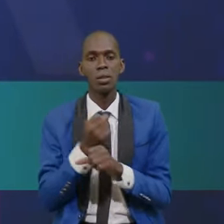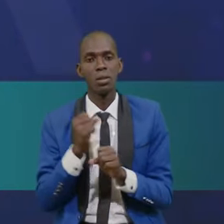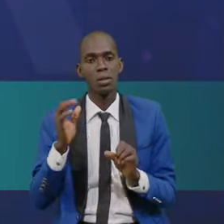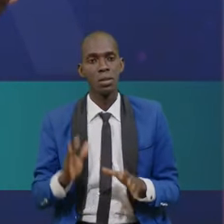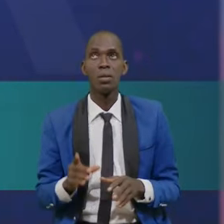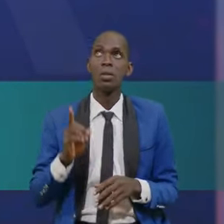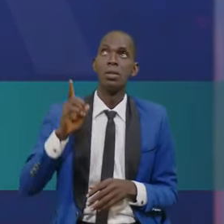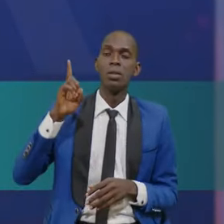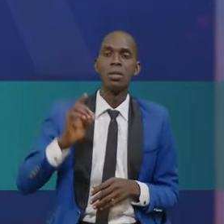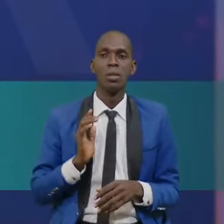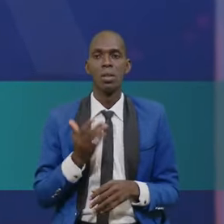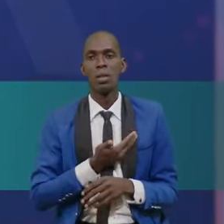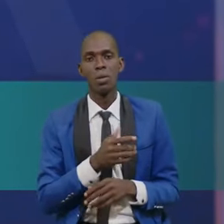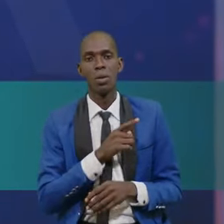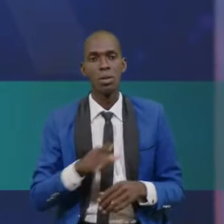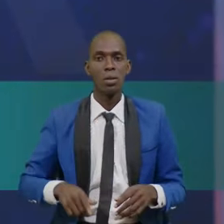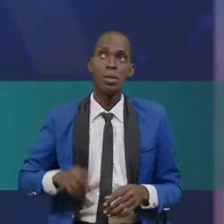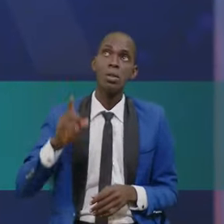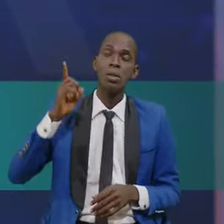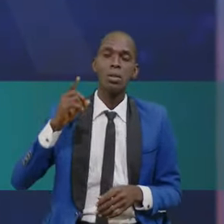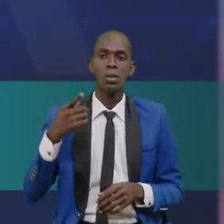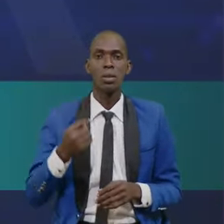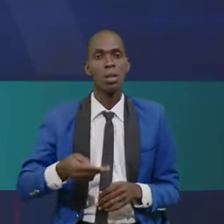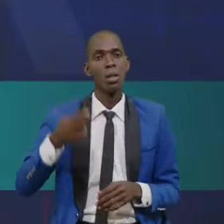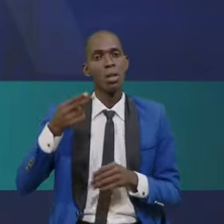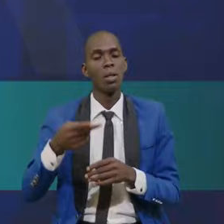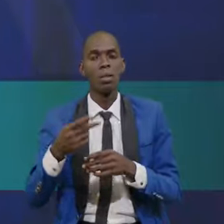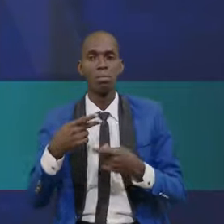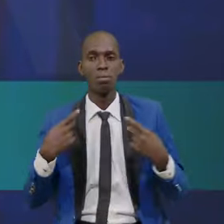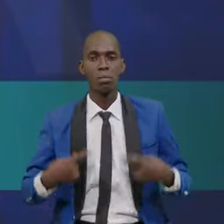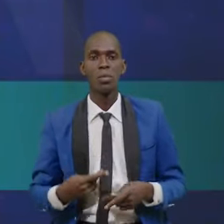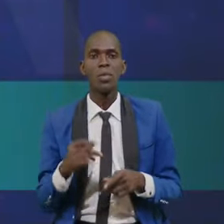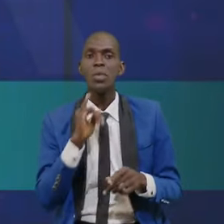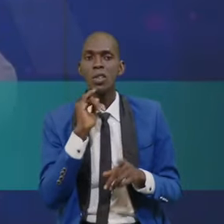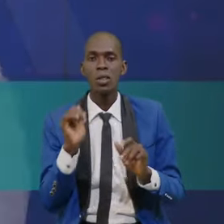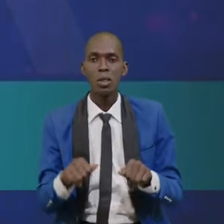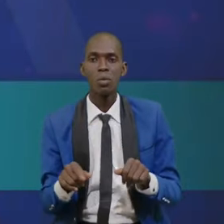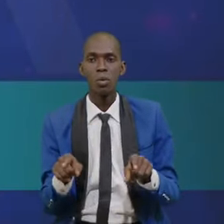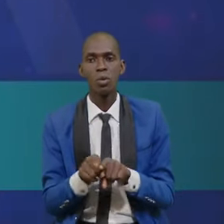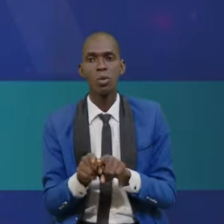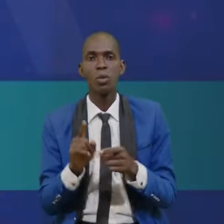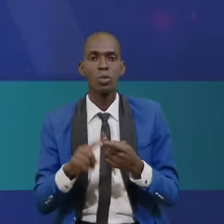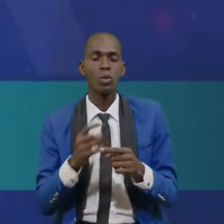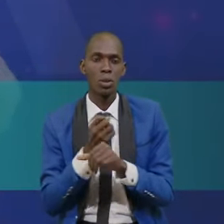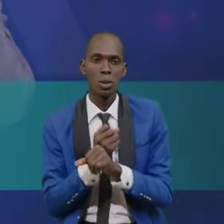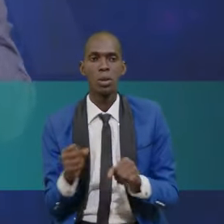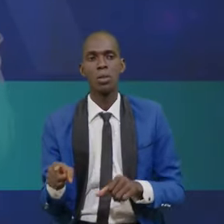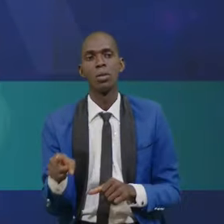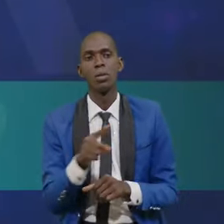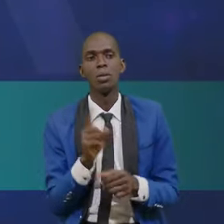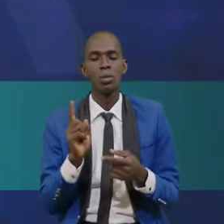our Lord, he, the high priest, he is able also to save them to